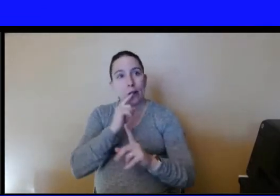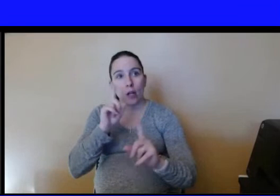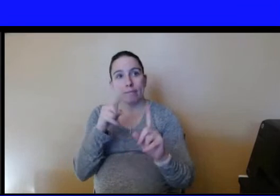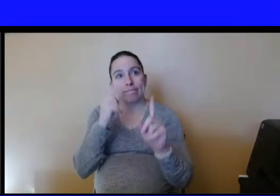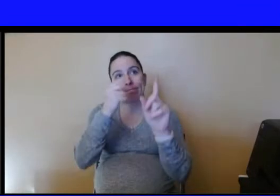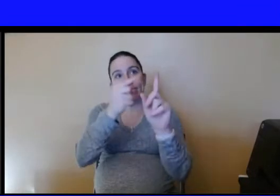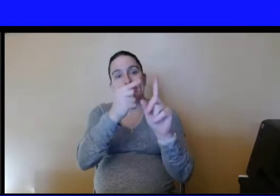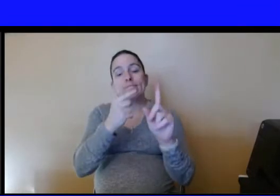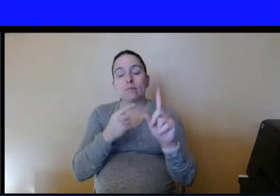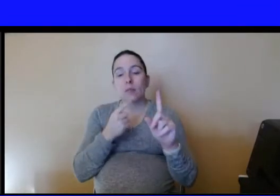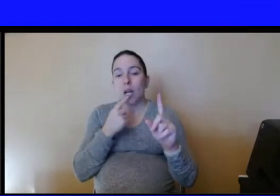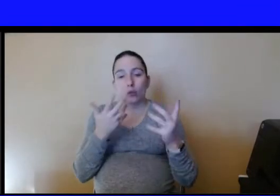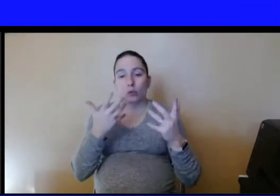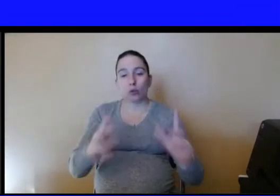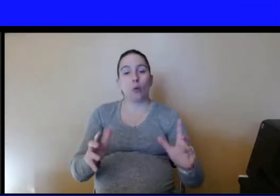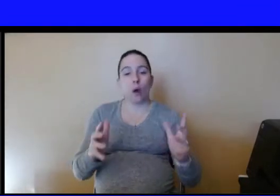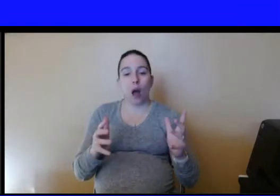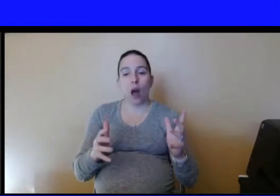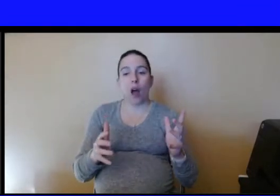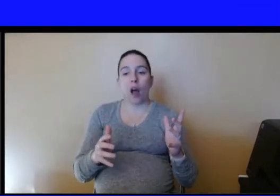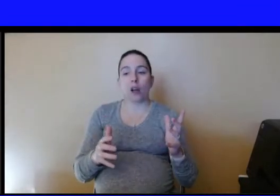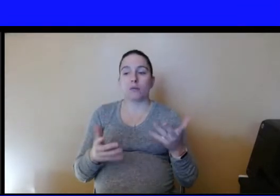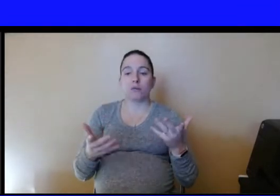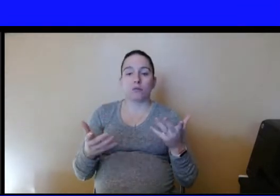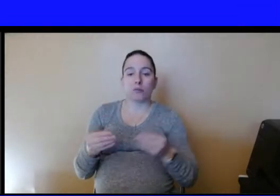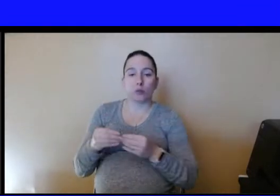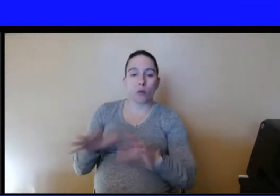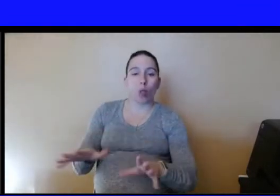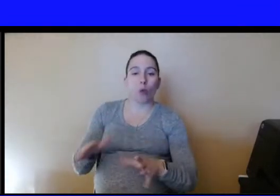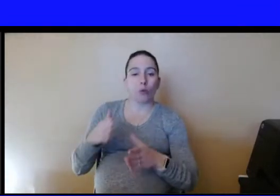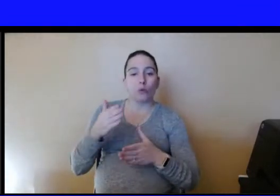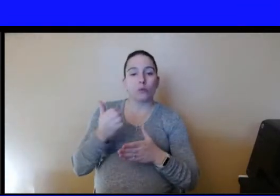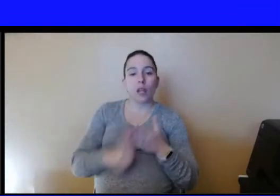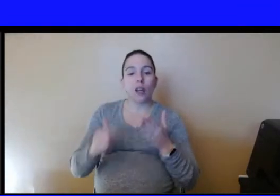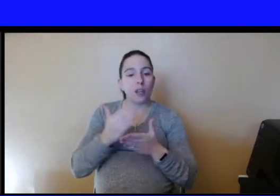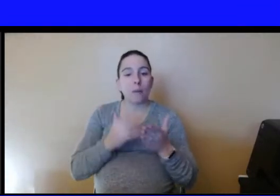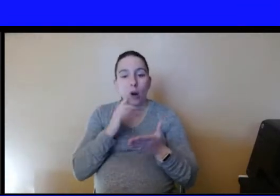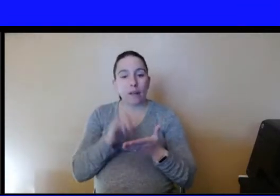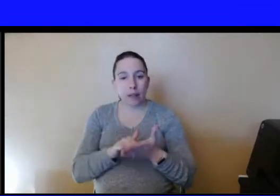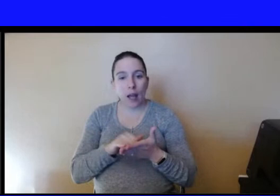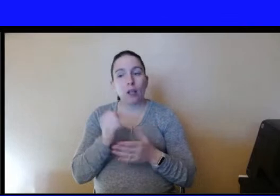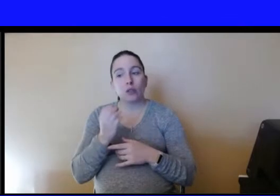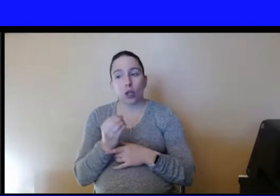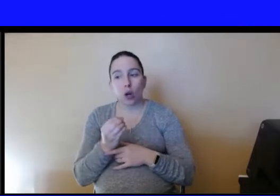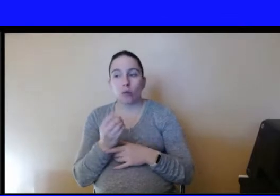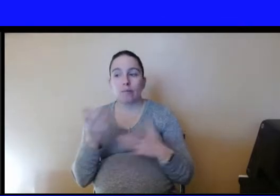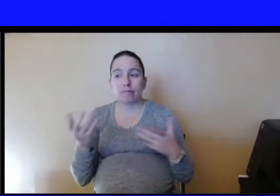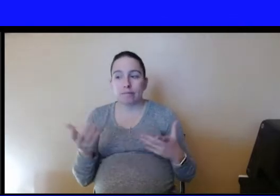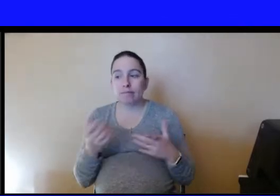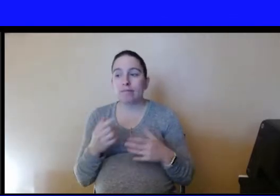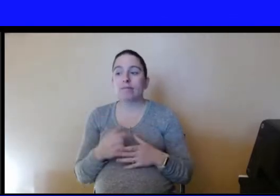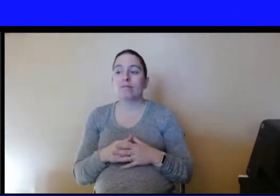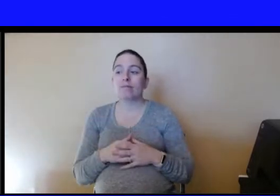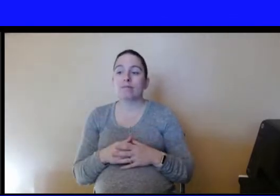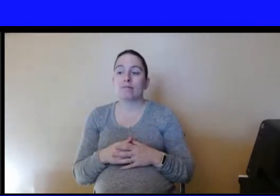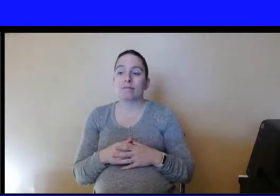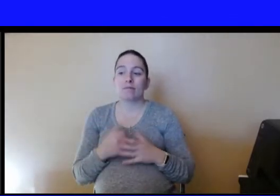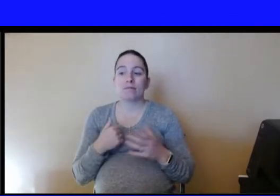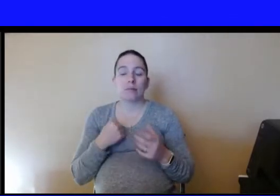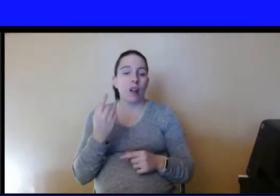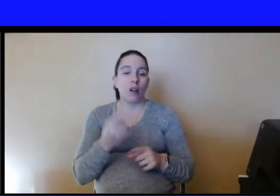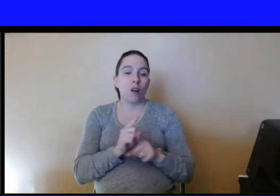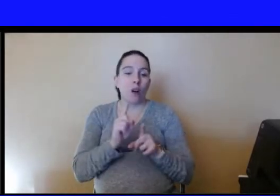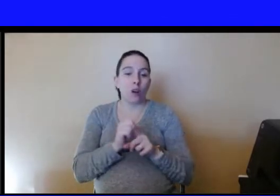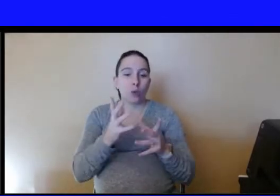Barbara Lowe, any questions, comments? Yes. Oh, it's Barbara Lowe. Any With questions, regard